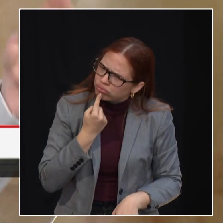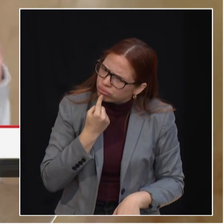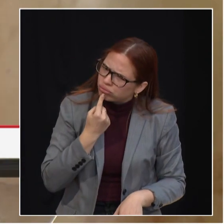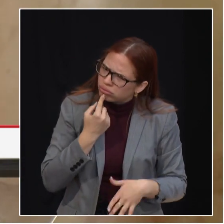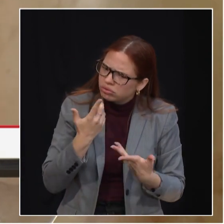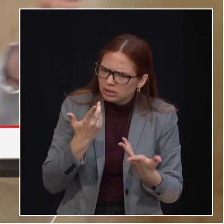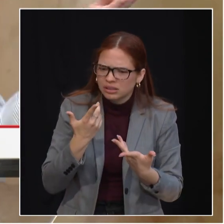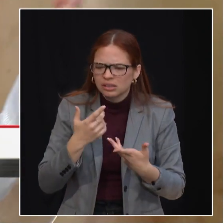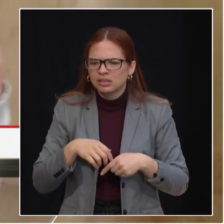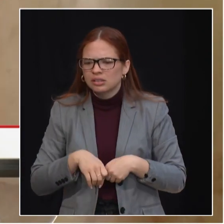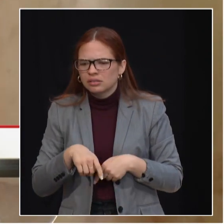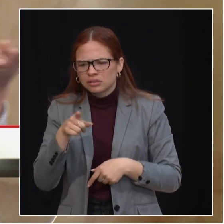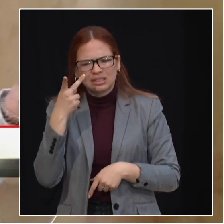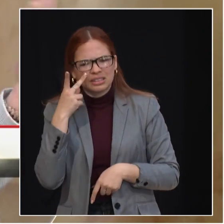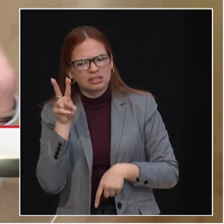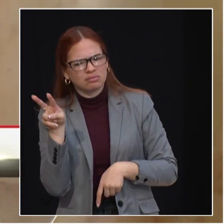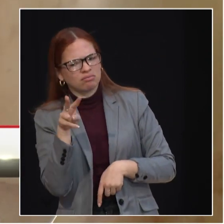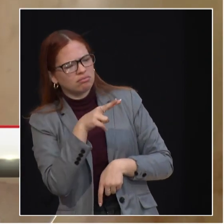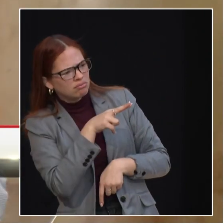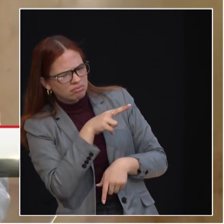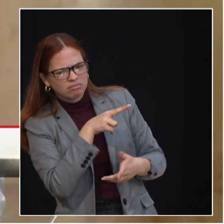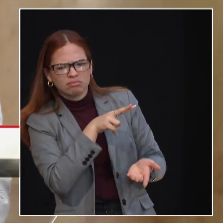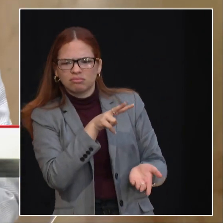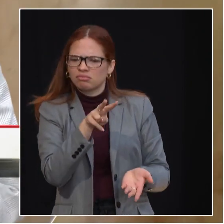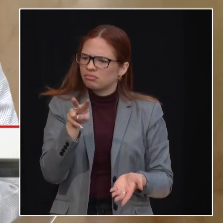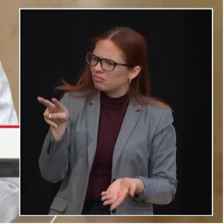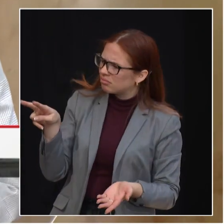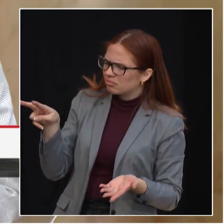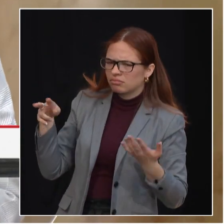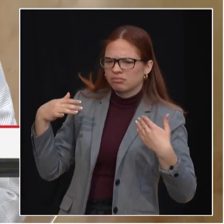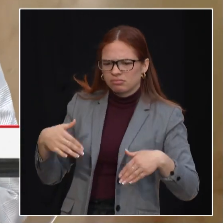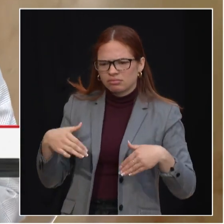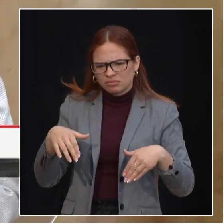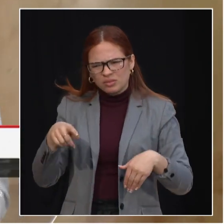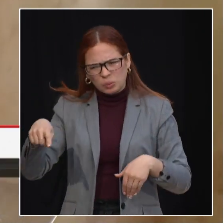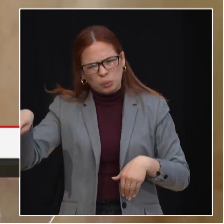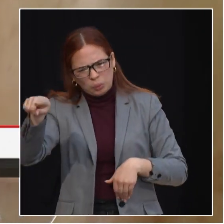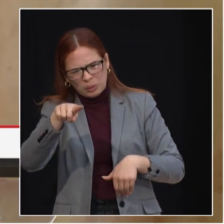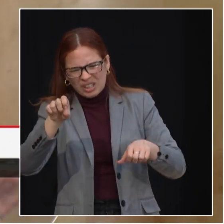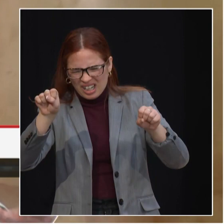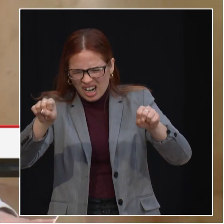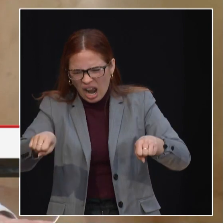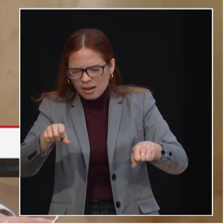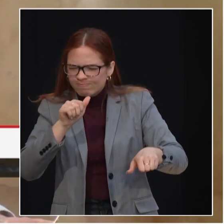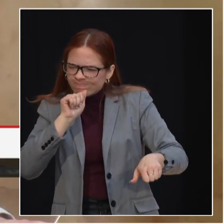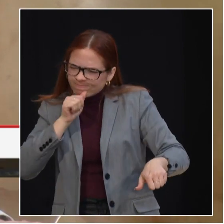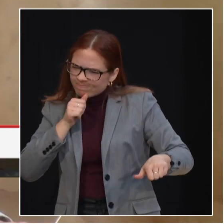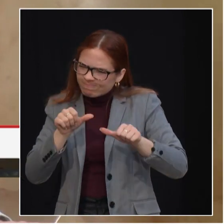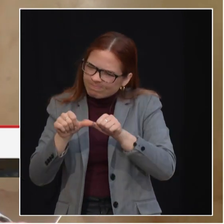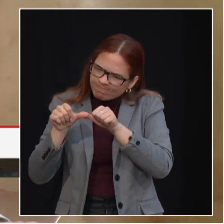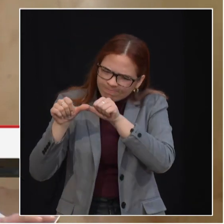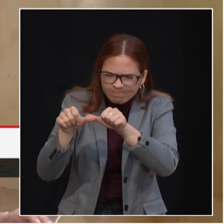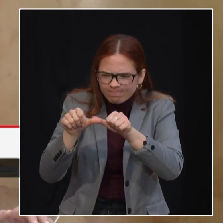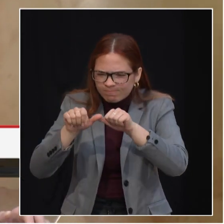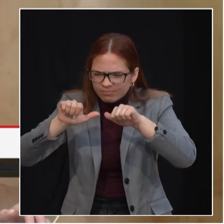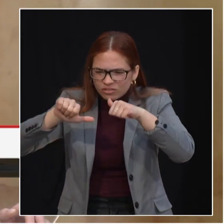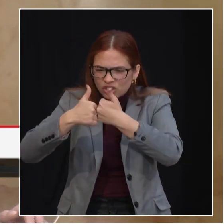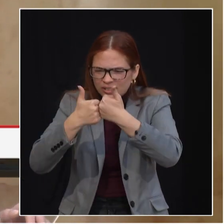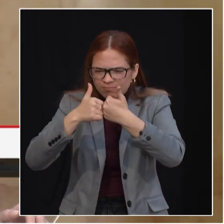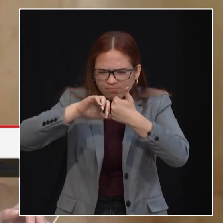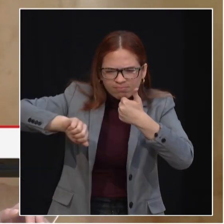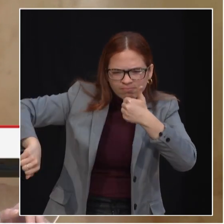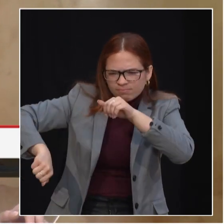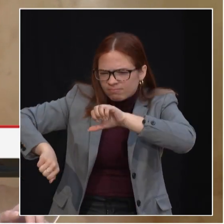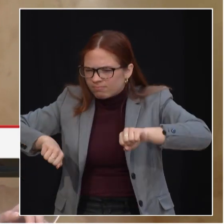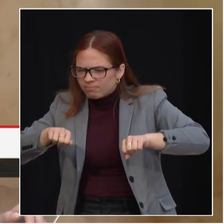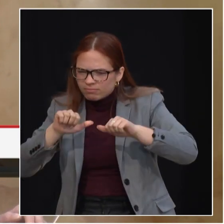right. These are the people who can tackle big challenges together. We're going to take a 10-minute break.